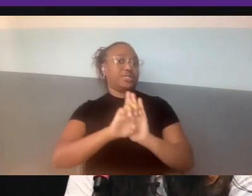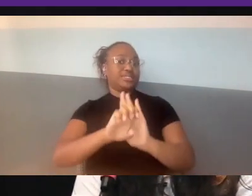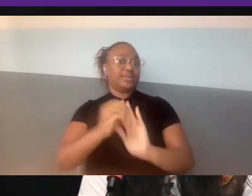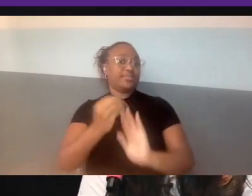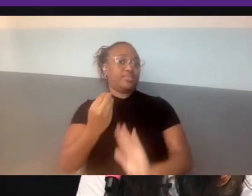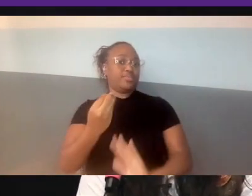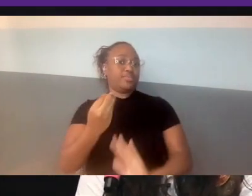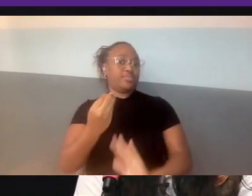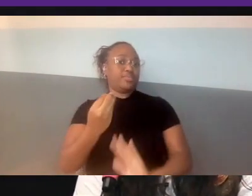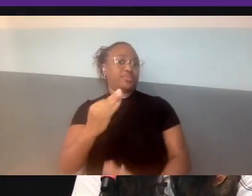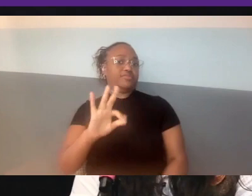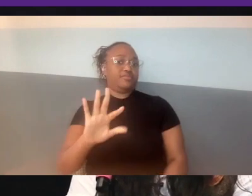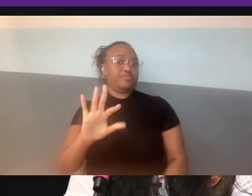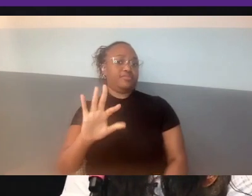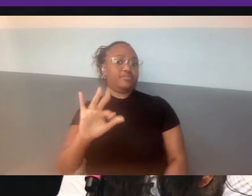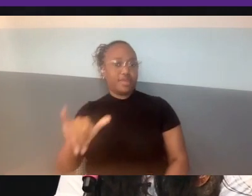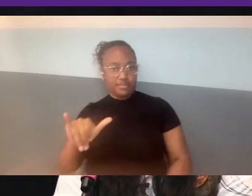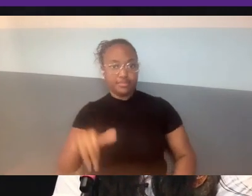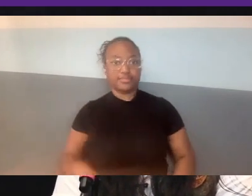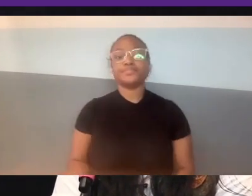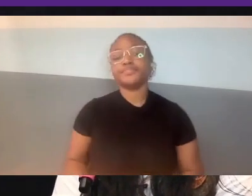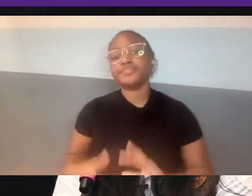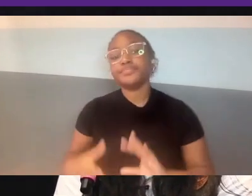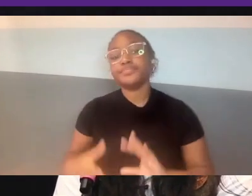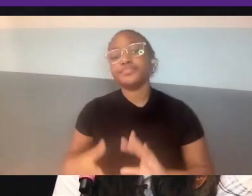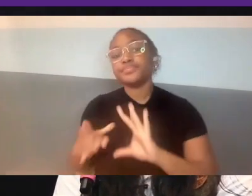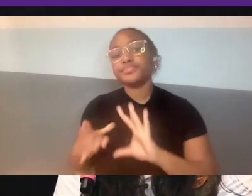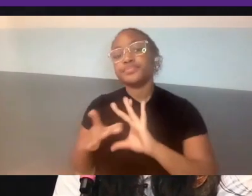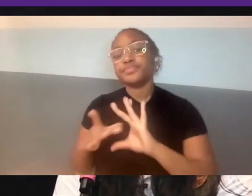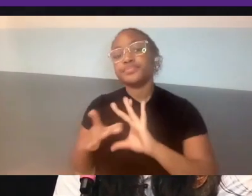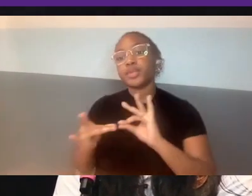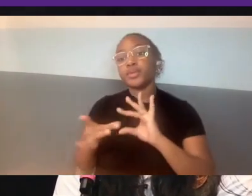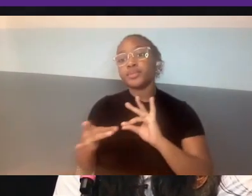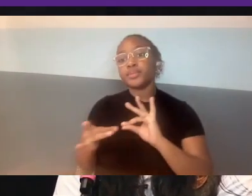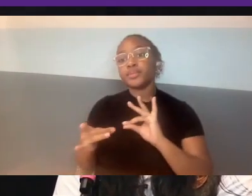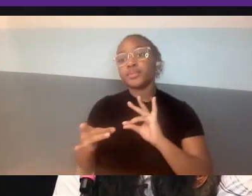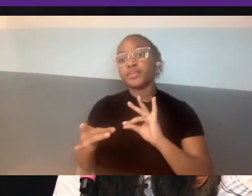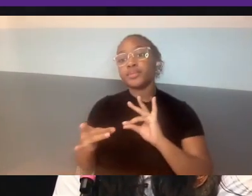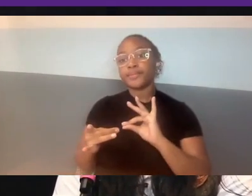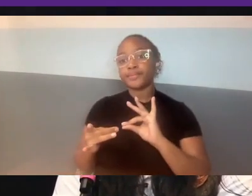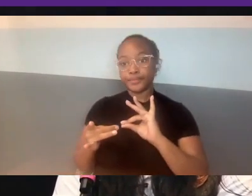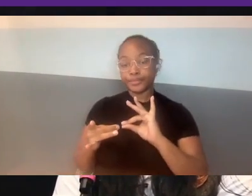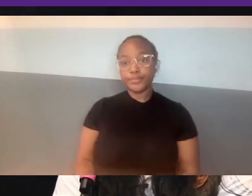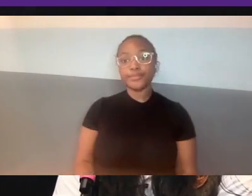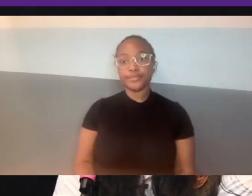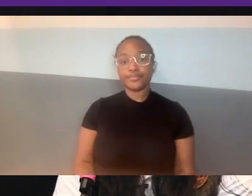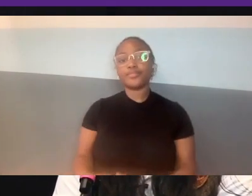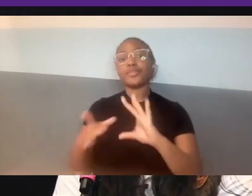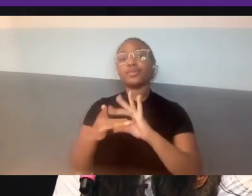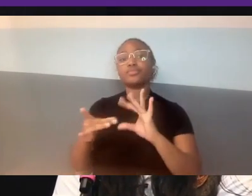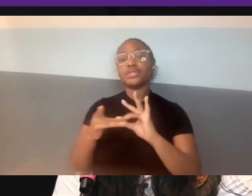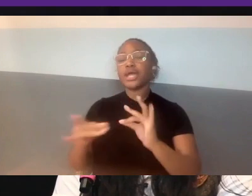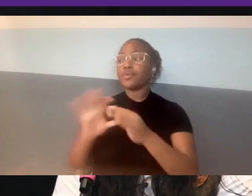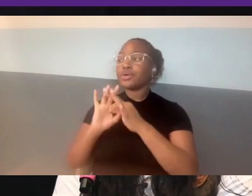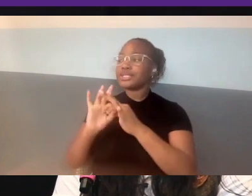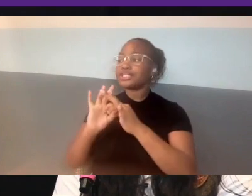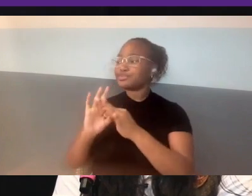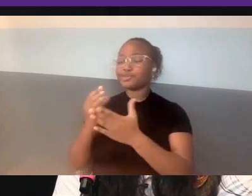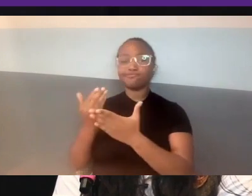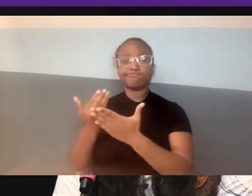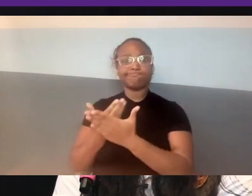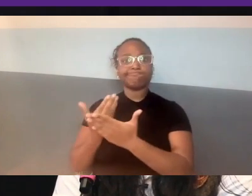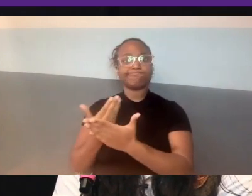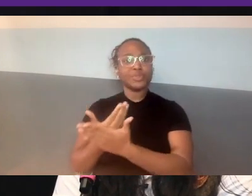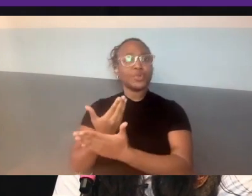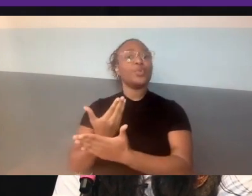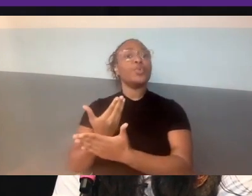Is this, okay, here we are, yeah. Our relationships are rather new, right? Informing